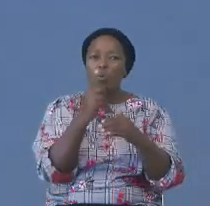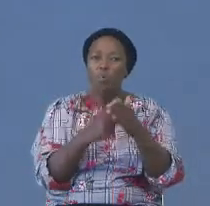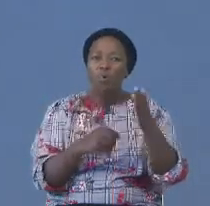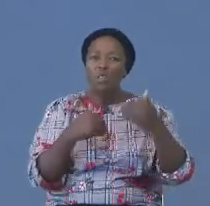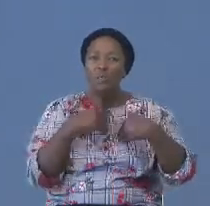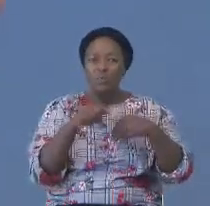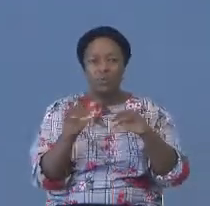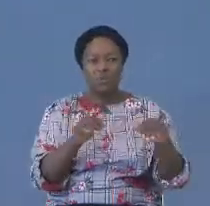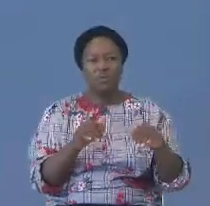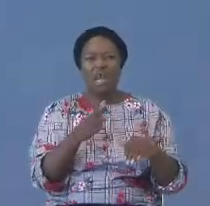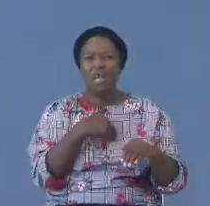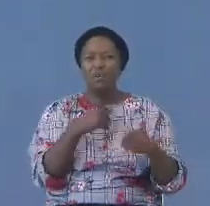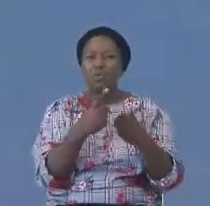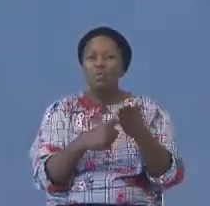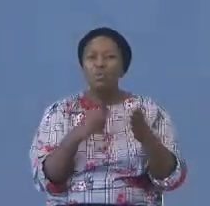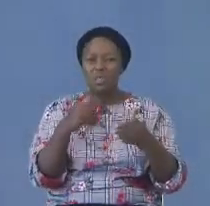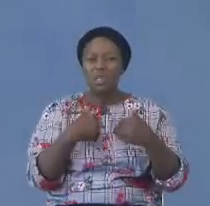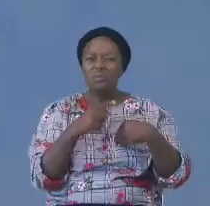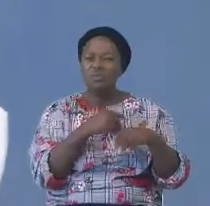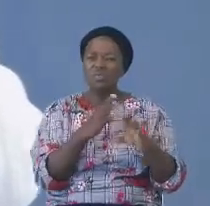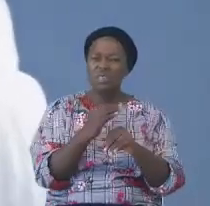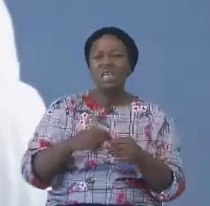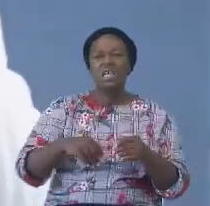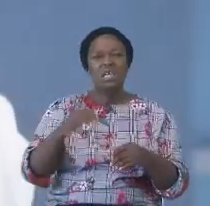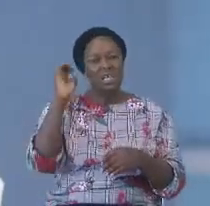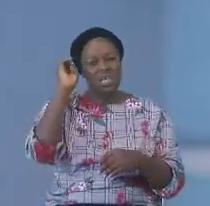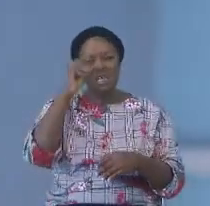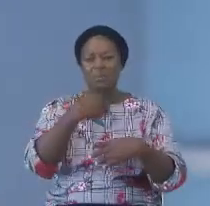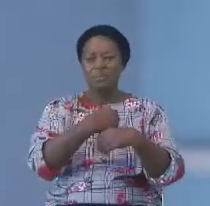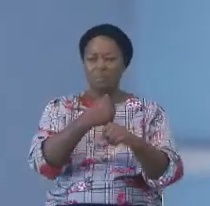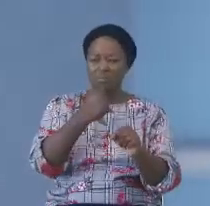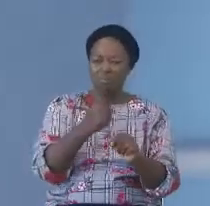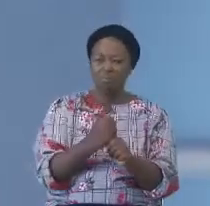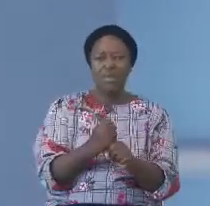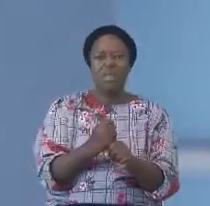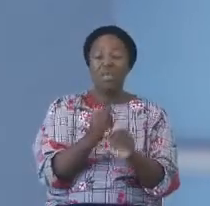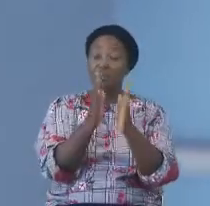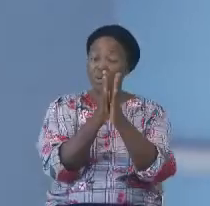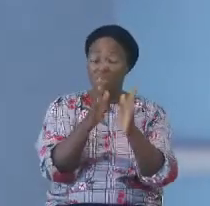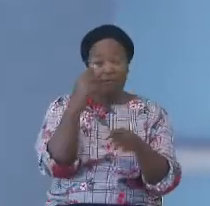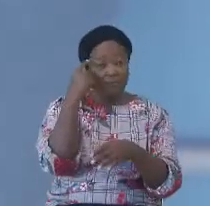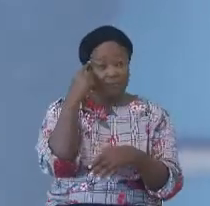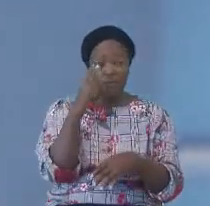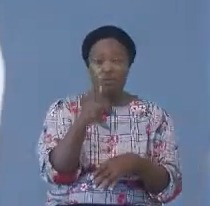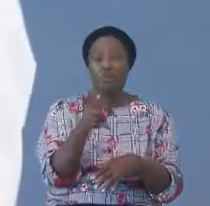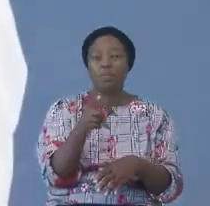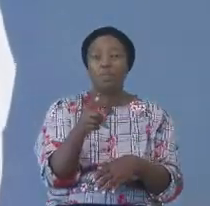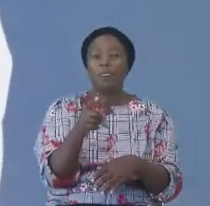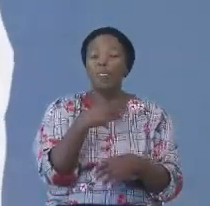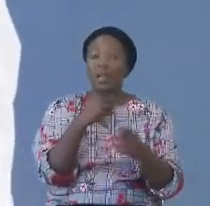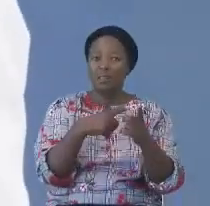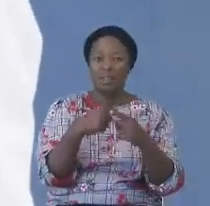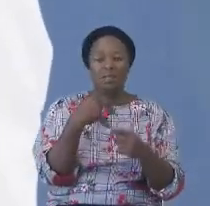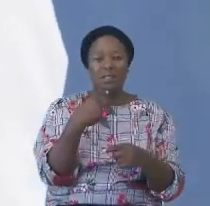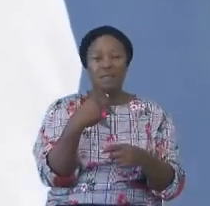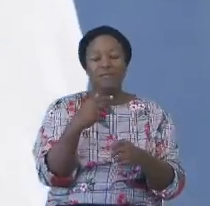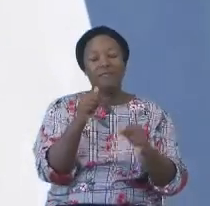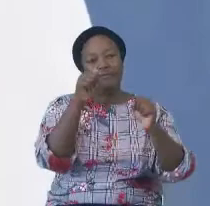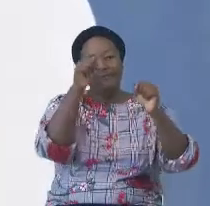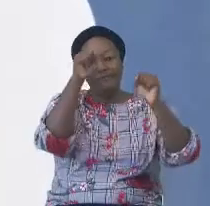Thank you, Oyo. God bless you. What have they done, and what have you done? He